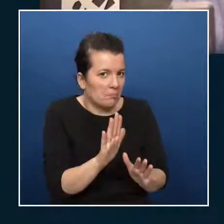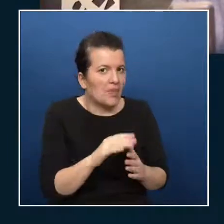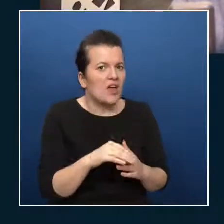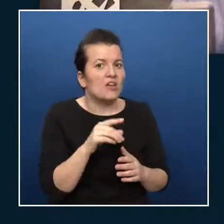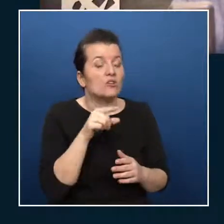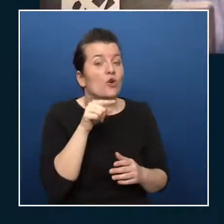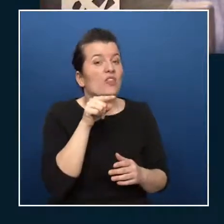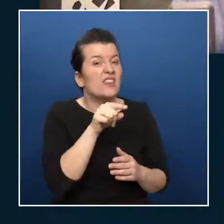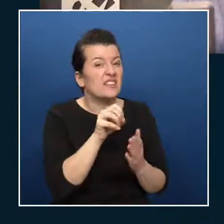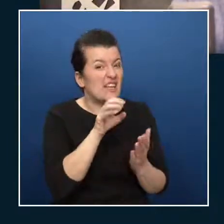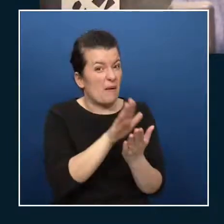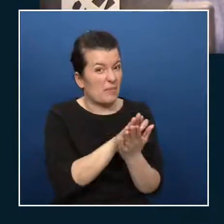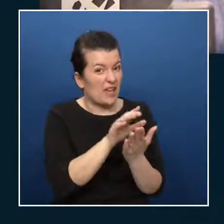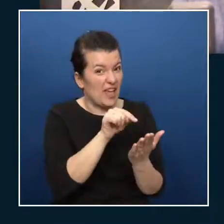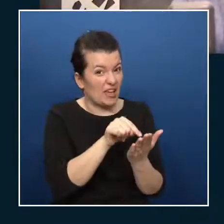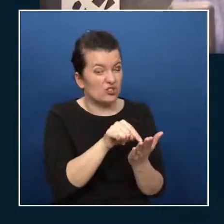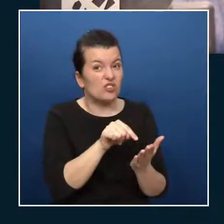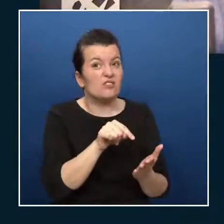it actually